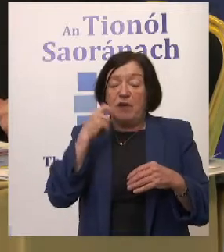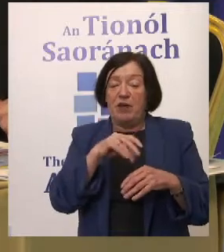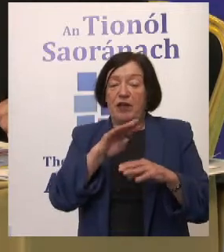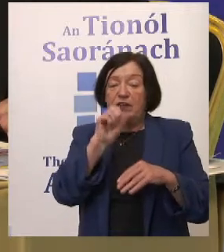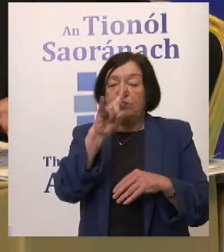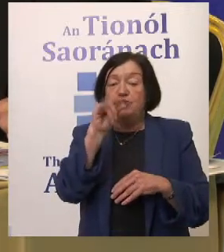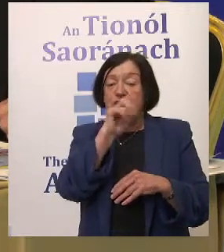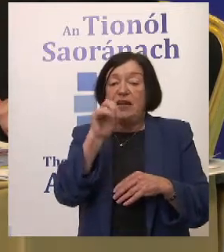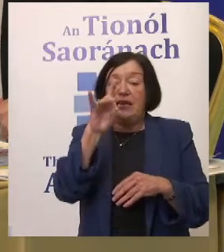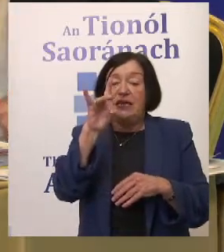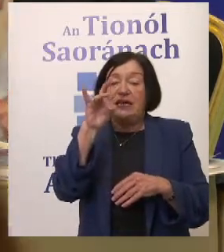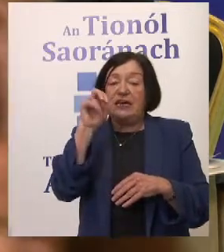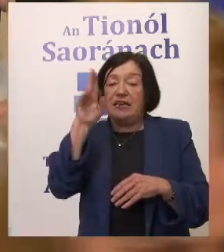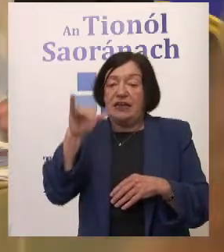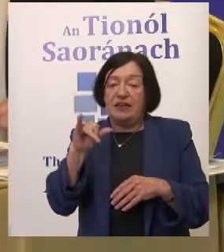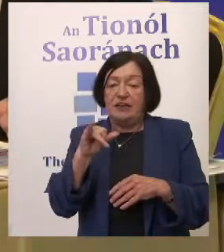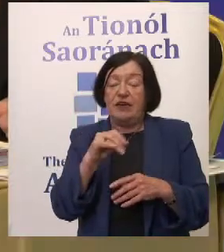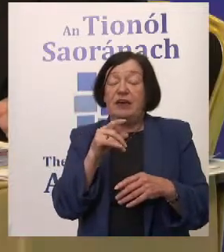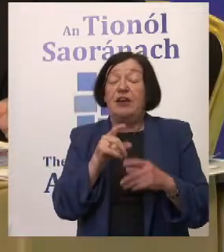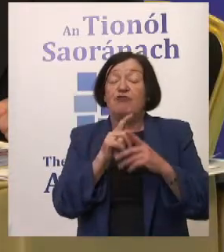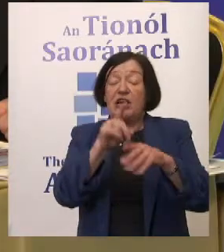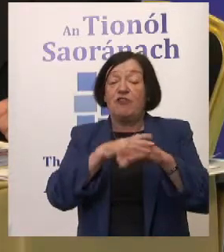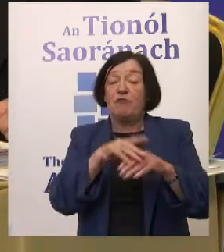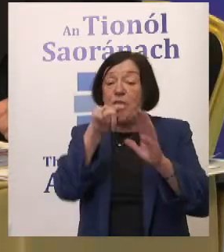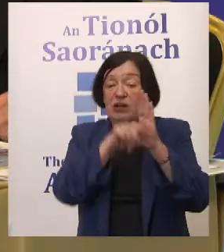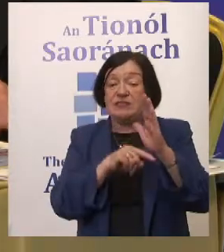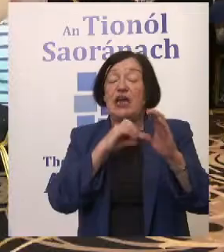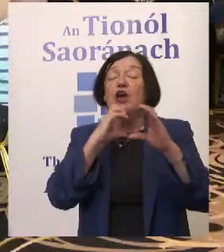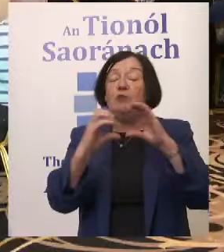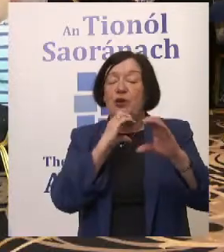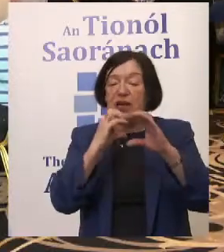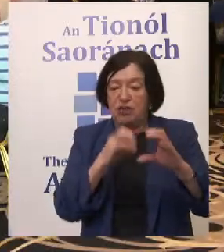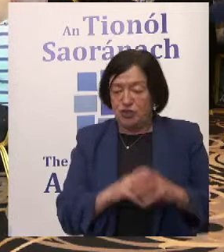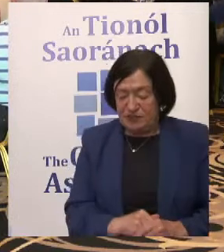Shane Keneally, Director of Policy and Communications.